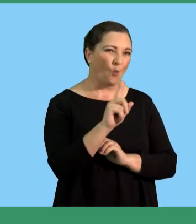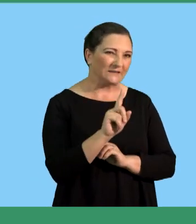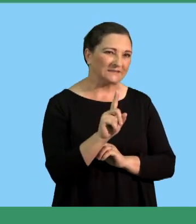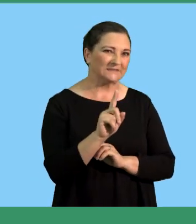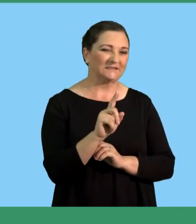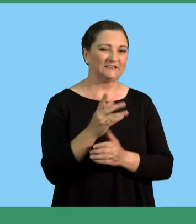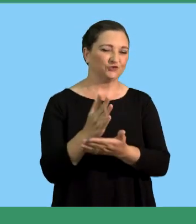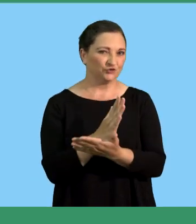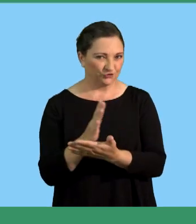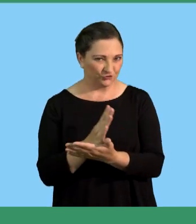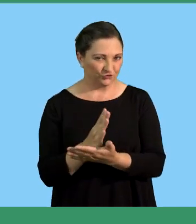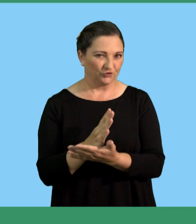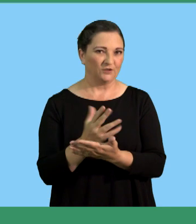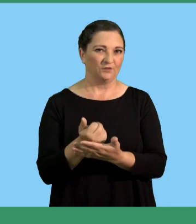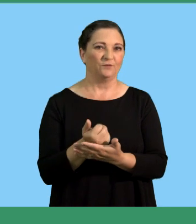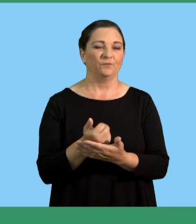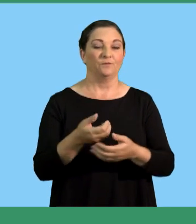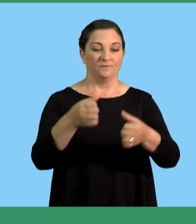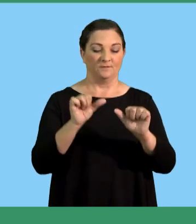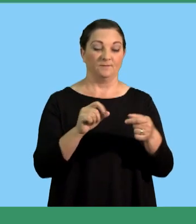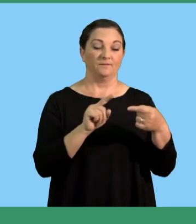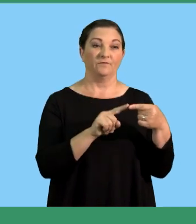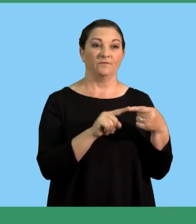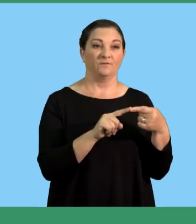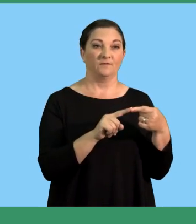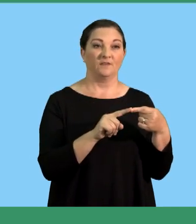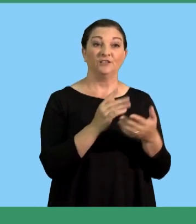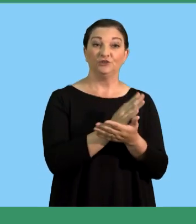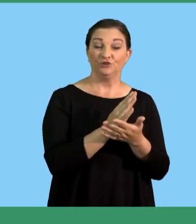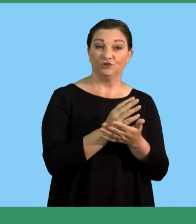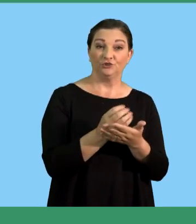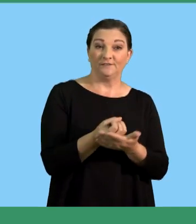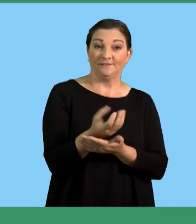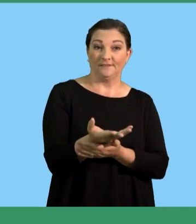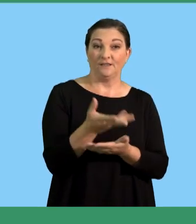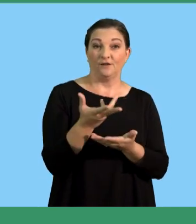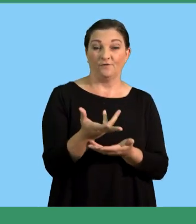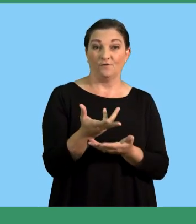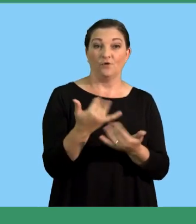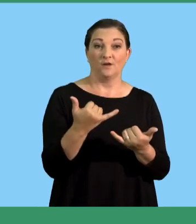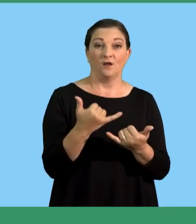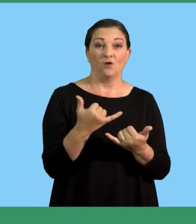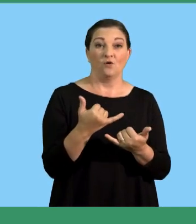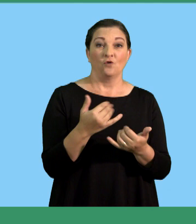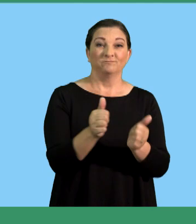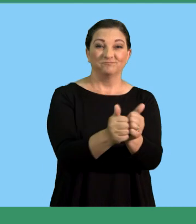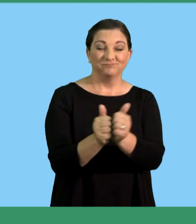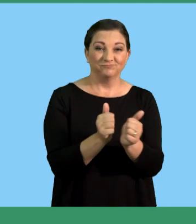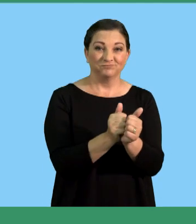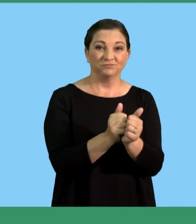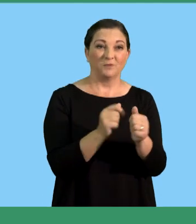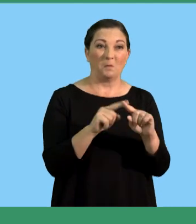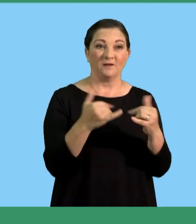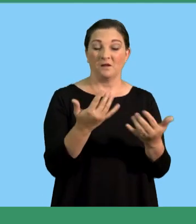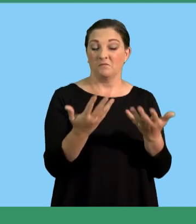shares represented by each statement below. Shares are issued to existing shareholders as compensation for